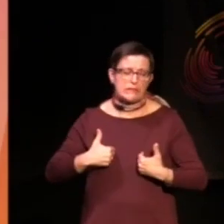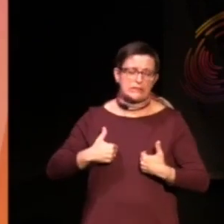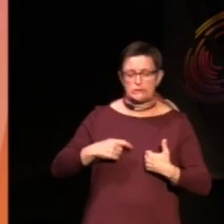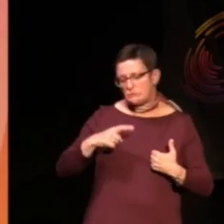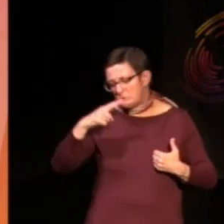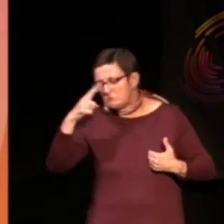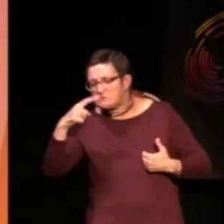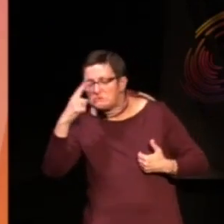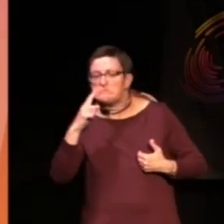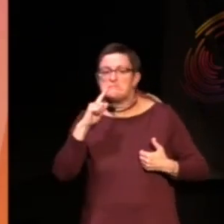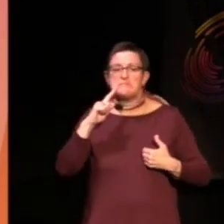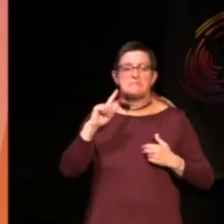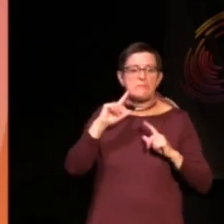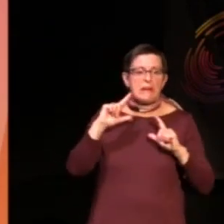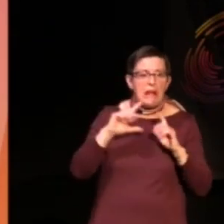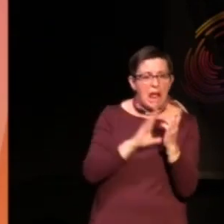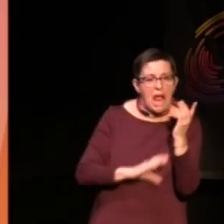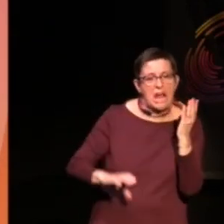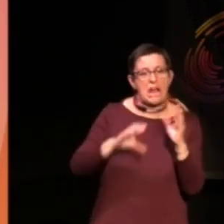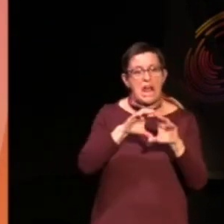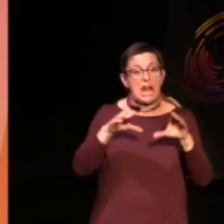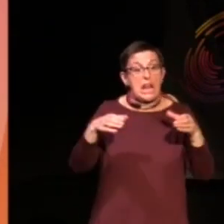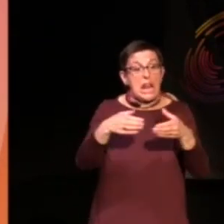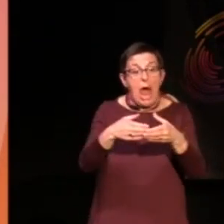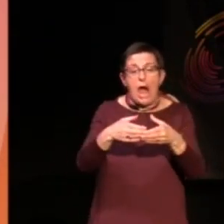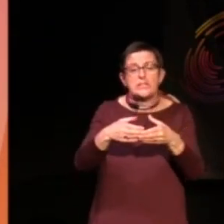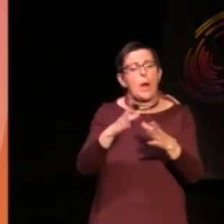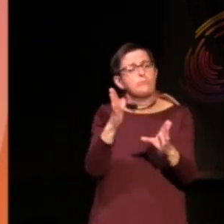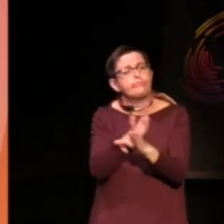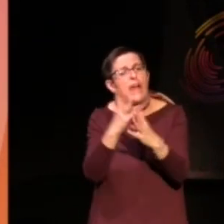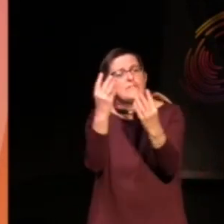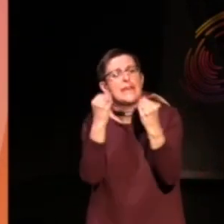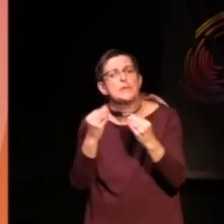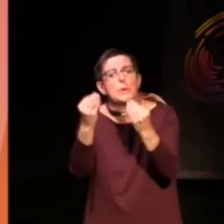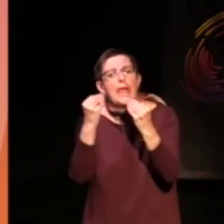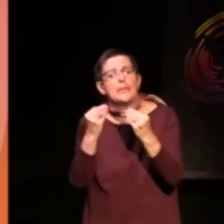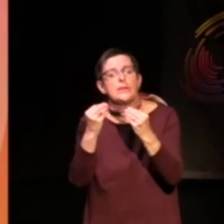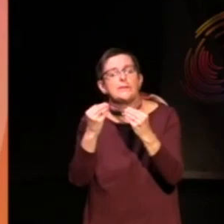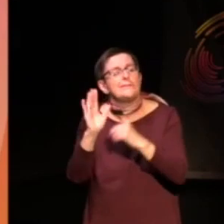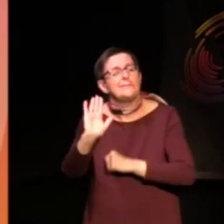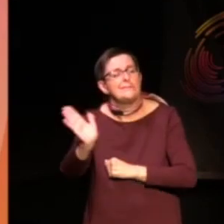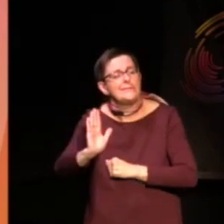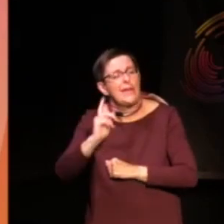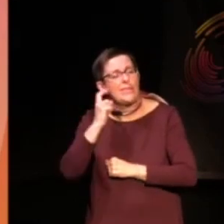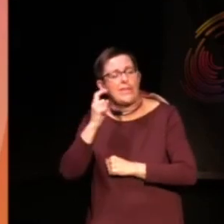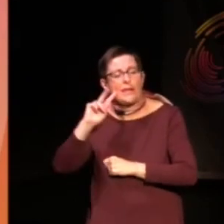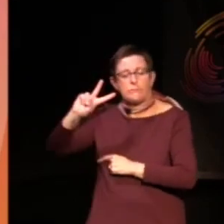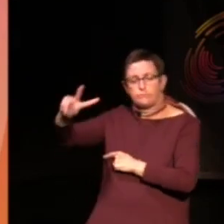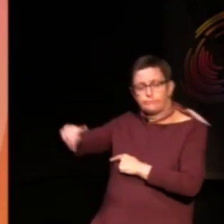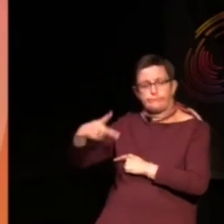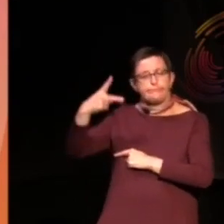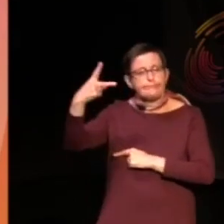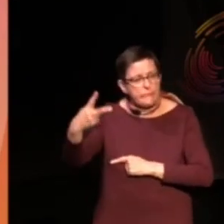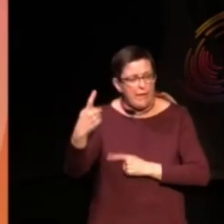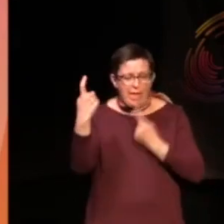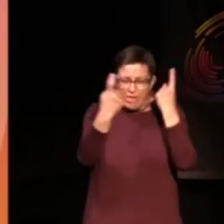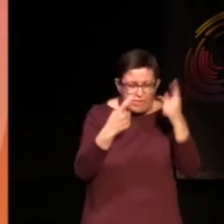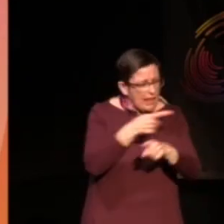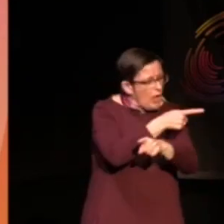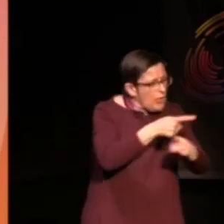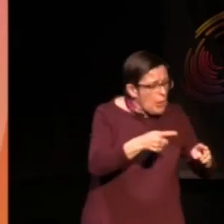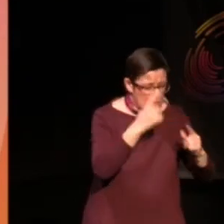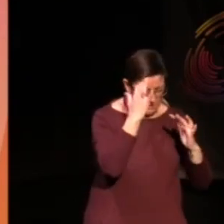education, why don't we turn the term upside down and use it for those philosophers,